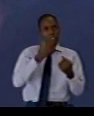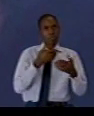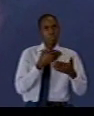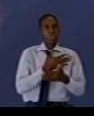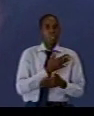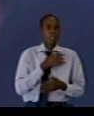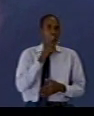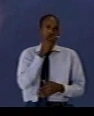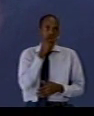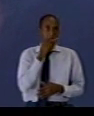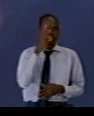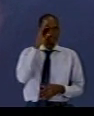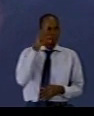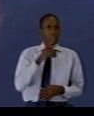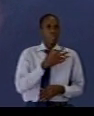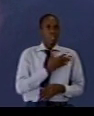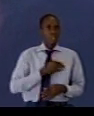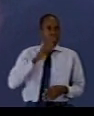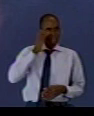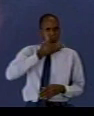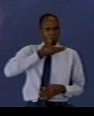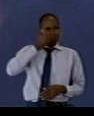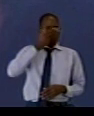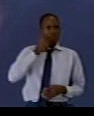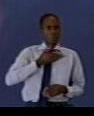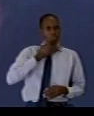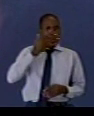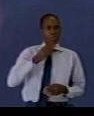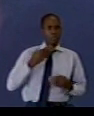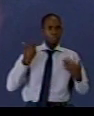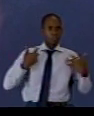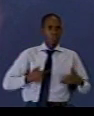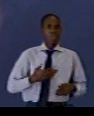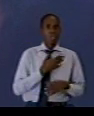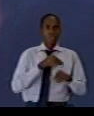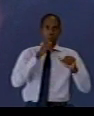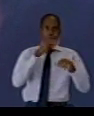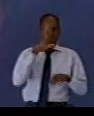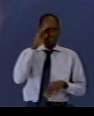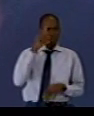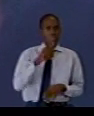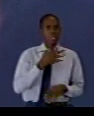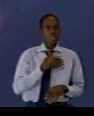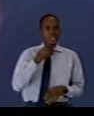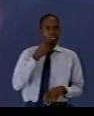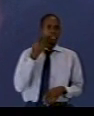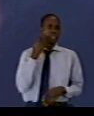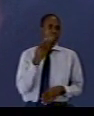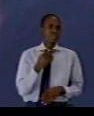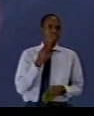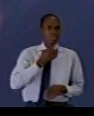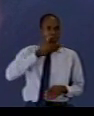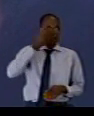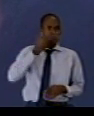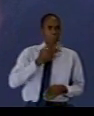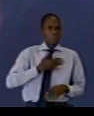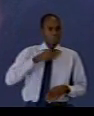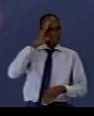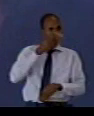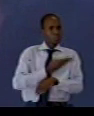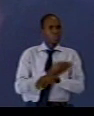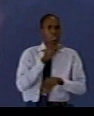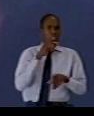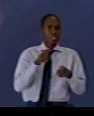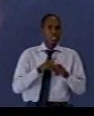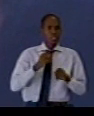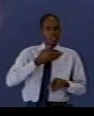him, and he smelled the smell of his raiment, and blessed him, and said, See, the smell of my son